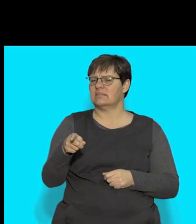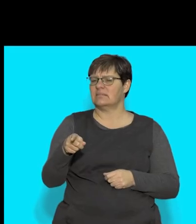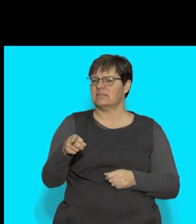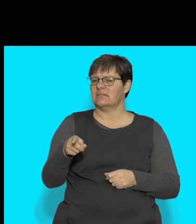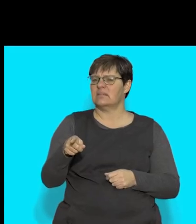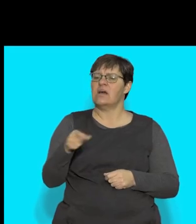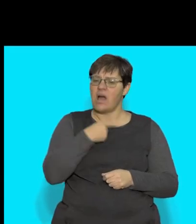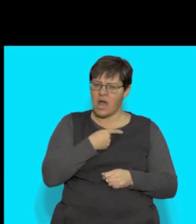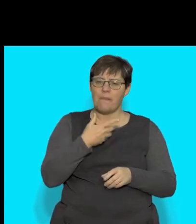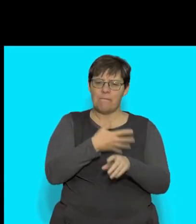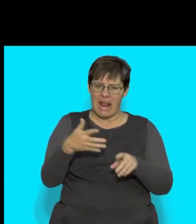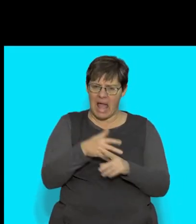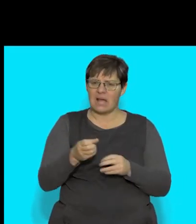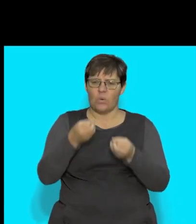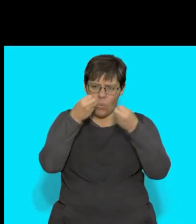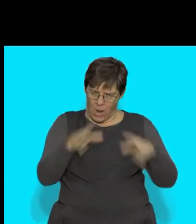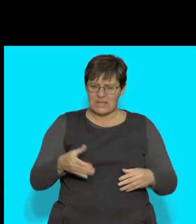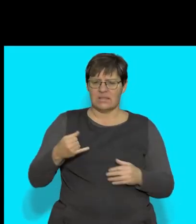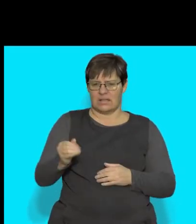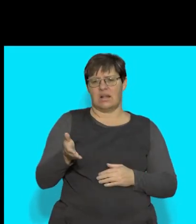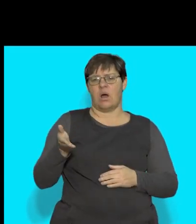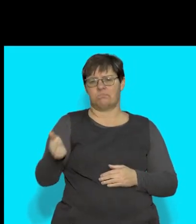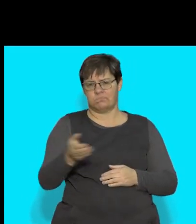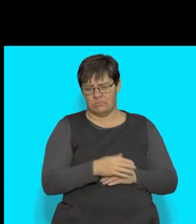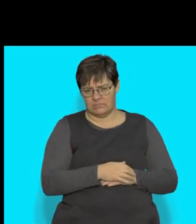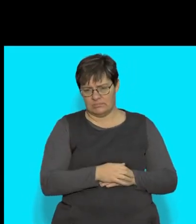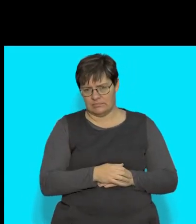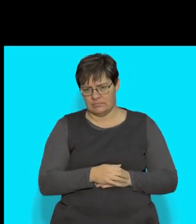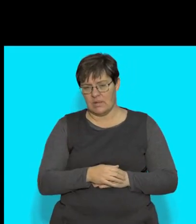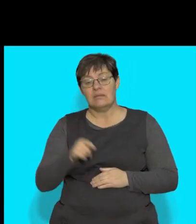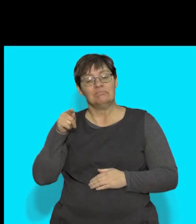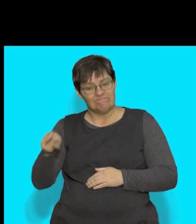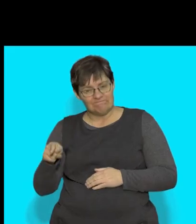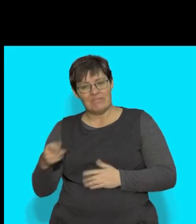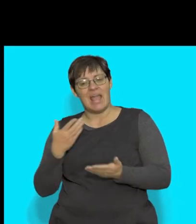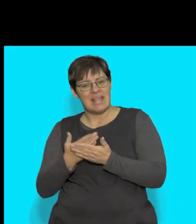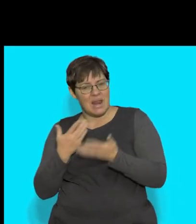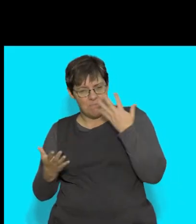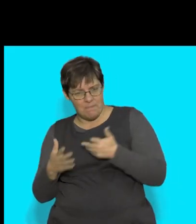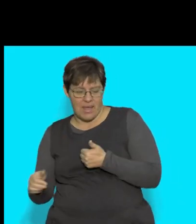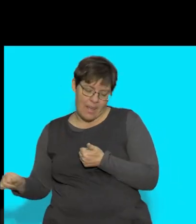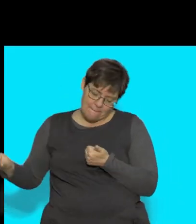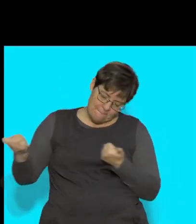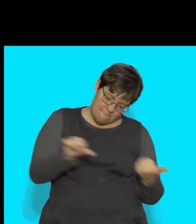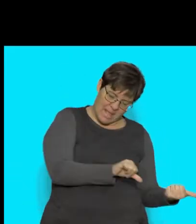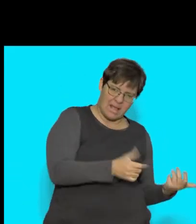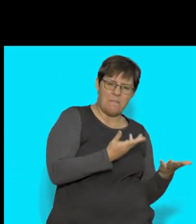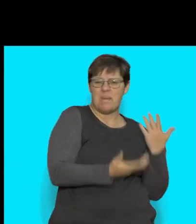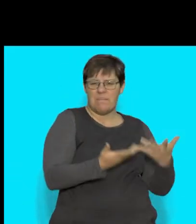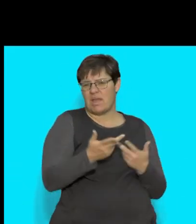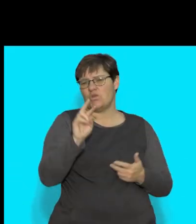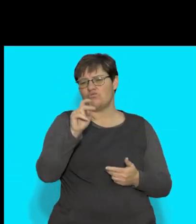filled with waste products. And those waste products could still be maybe some